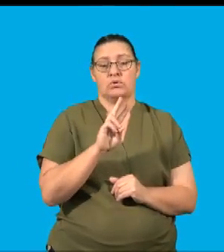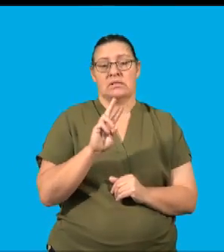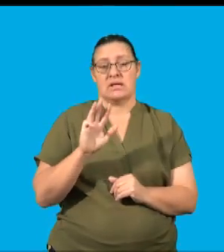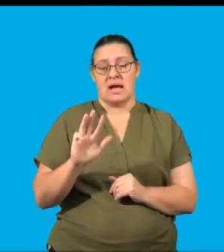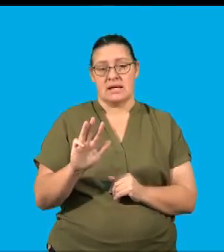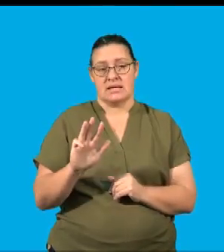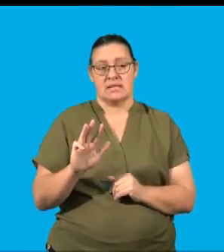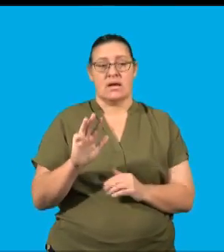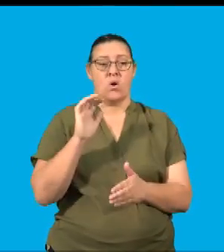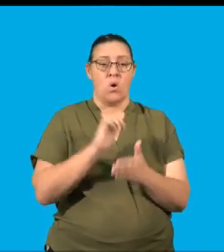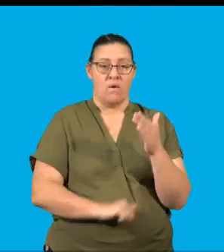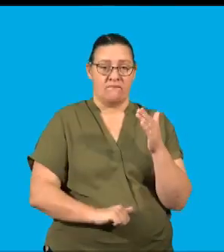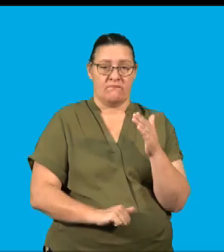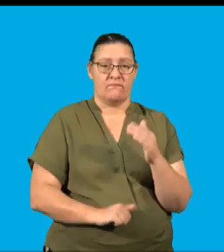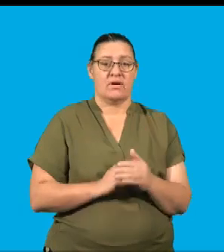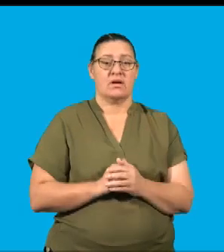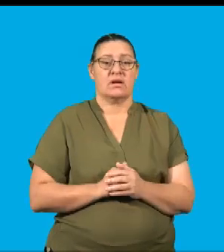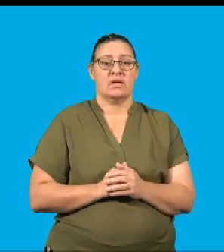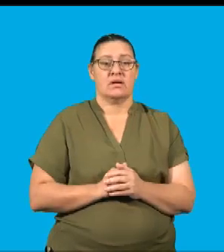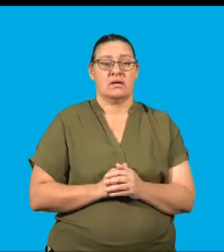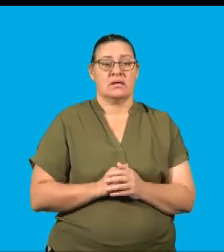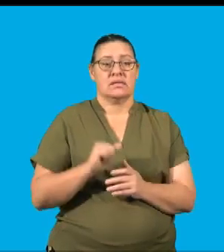3,429 minus